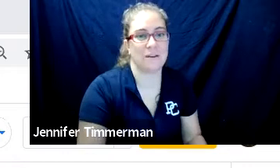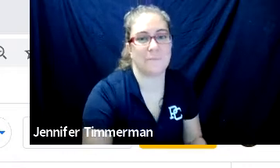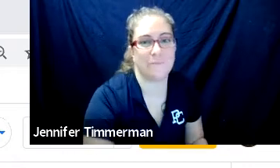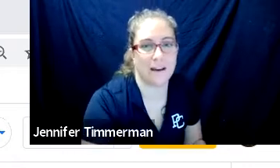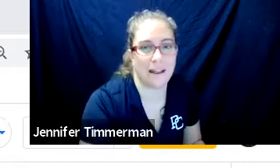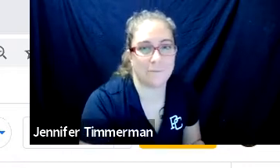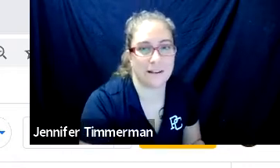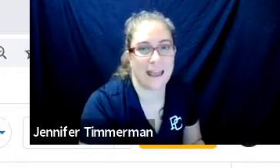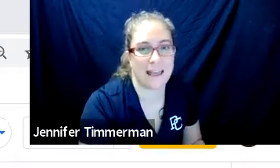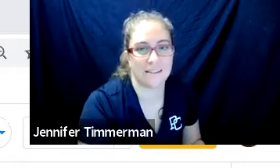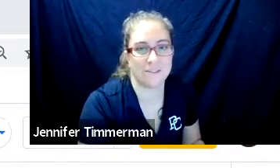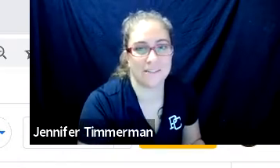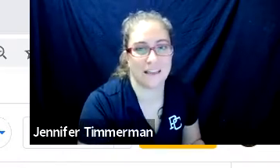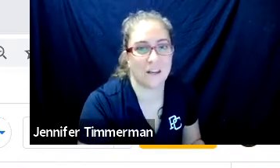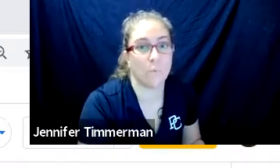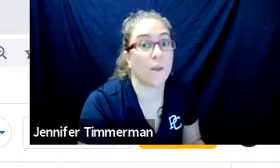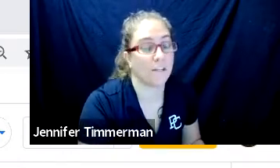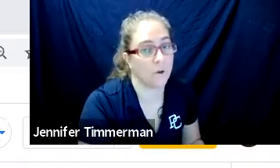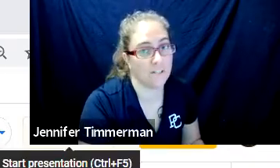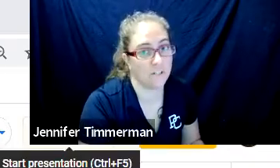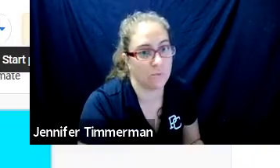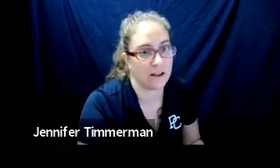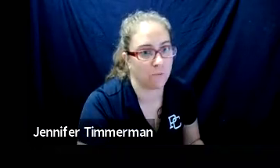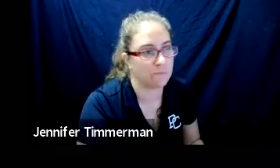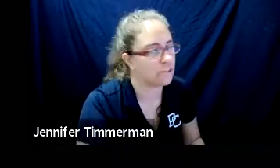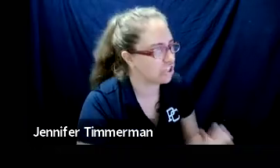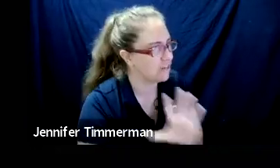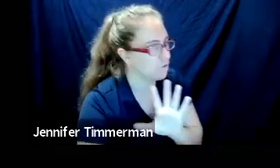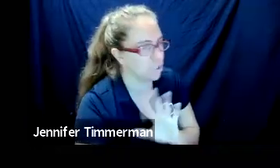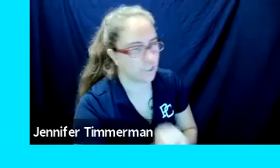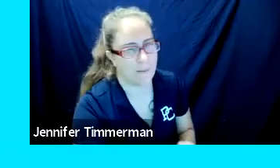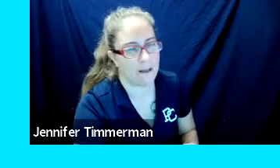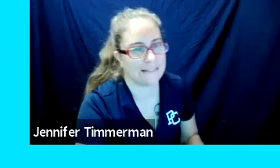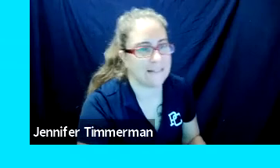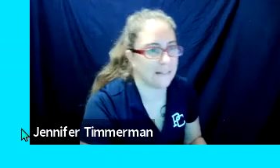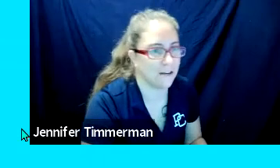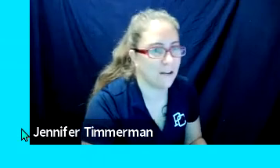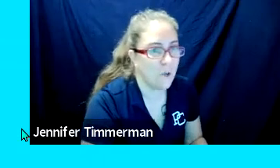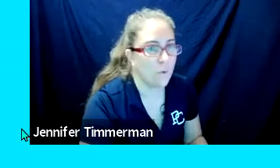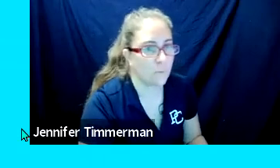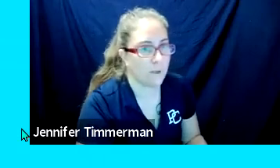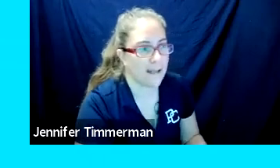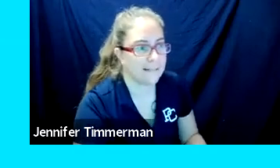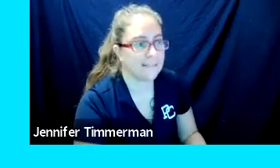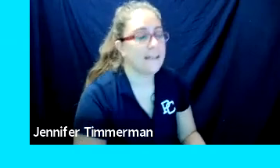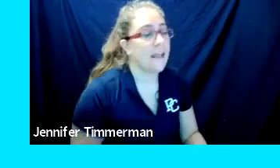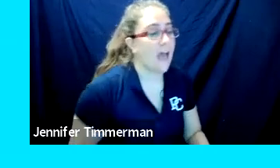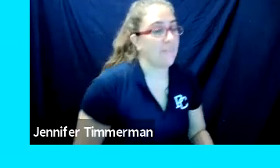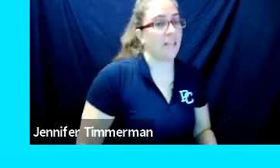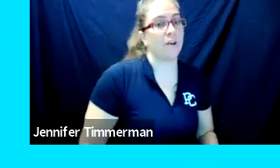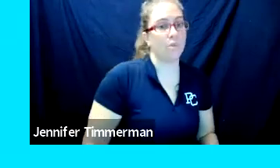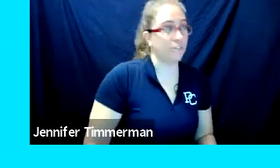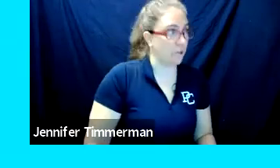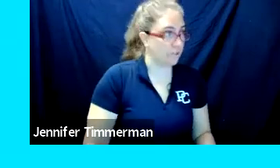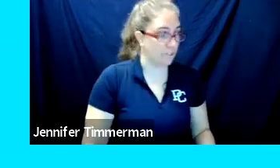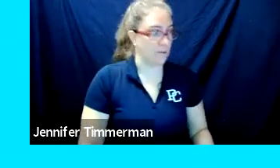see what I'm going to ask you to sign when you go into your breakout room. So just leave your little chat box sitting there while we practice. And